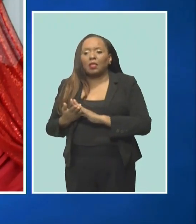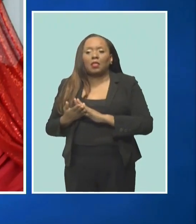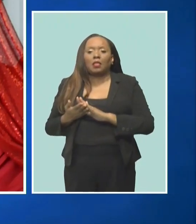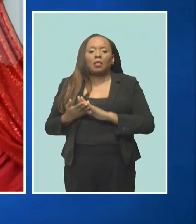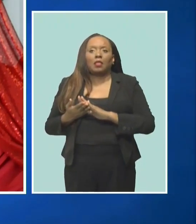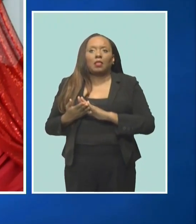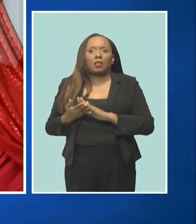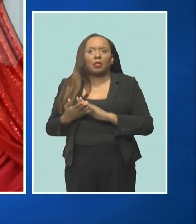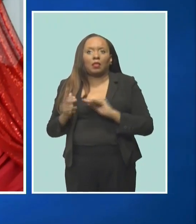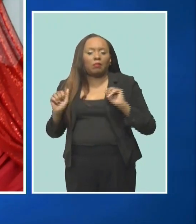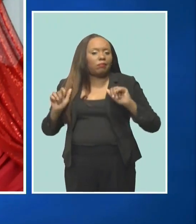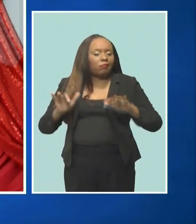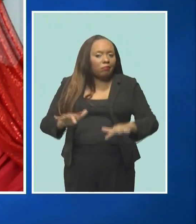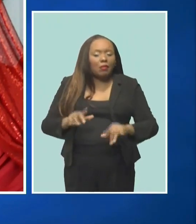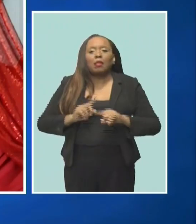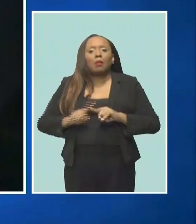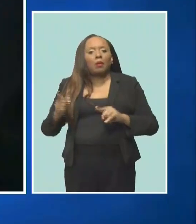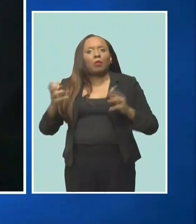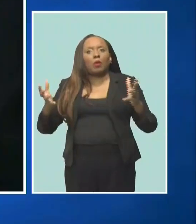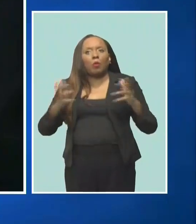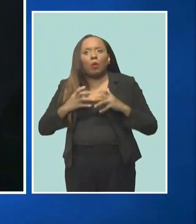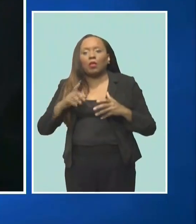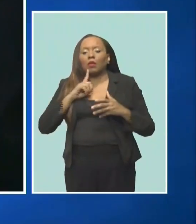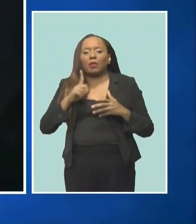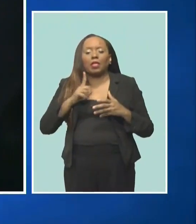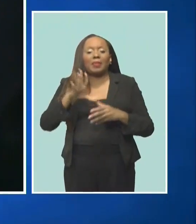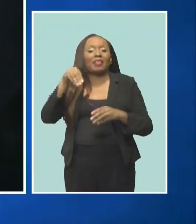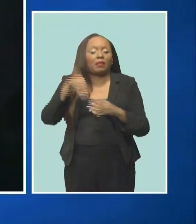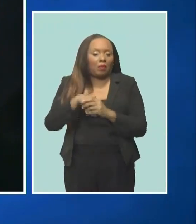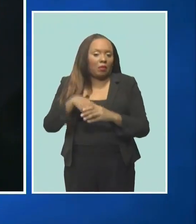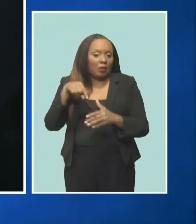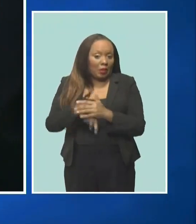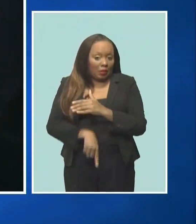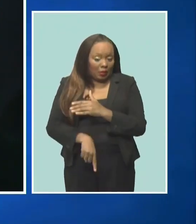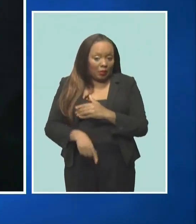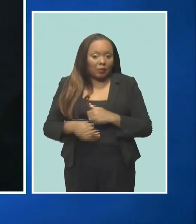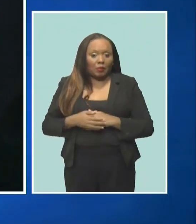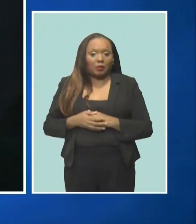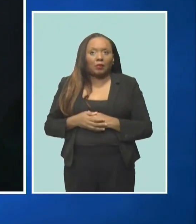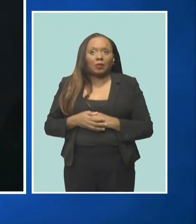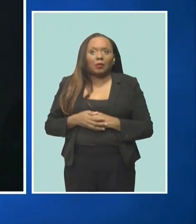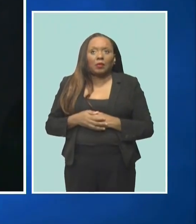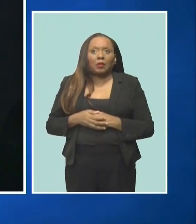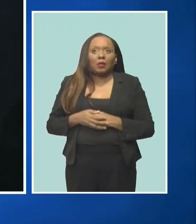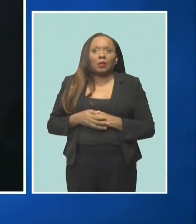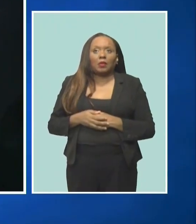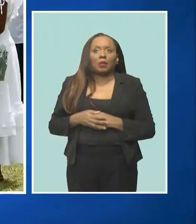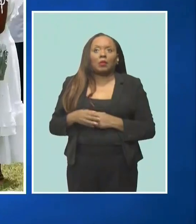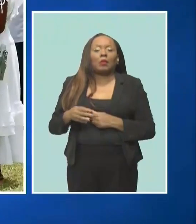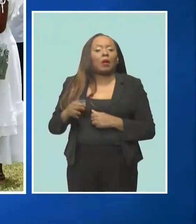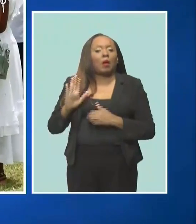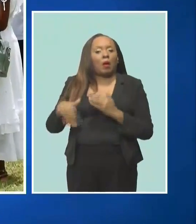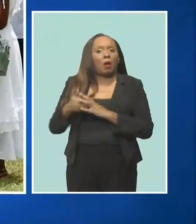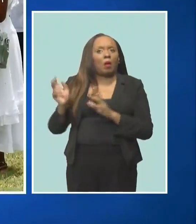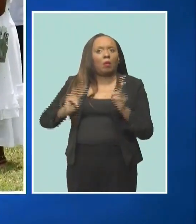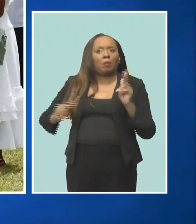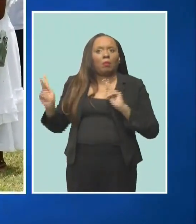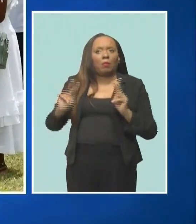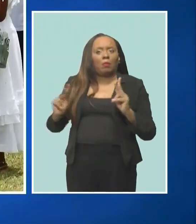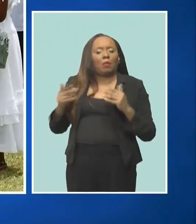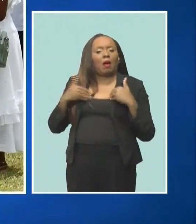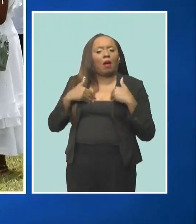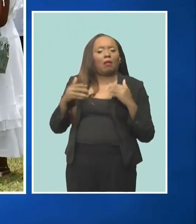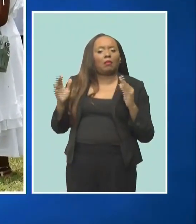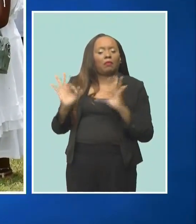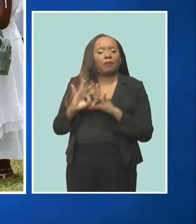We can no longer do that. It is now the intention that descendants of enslaved people benefit from the